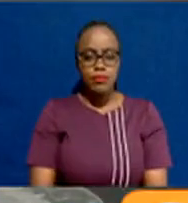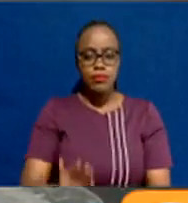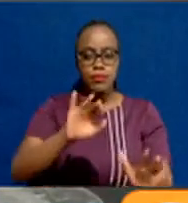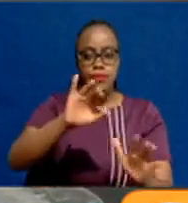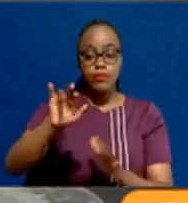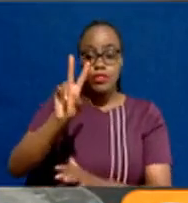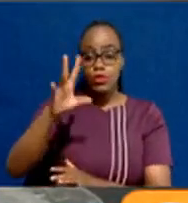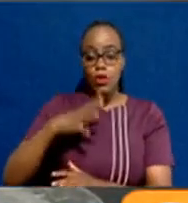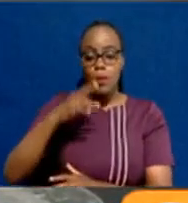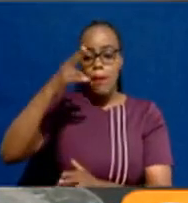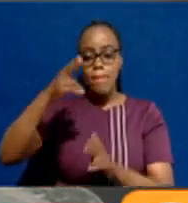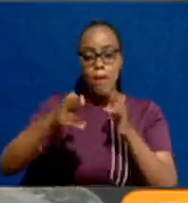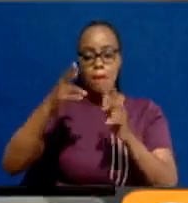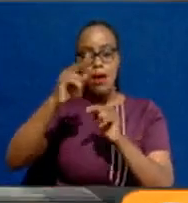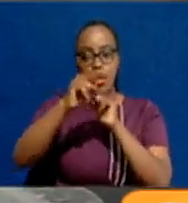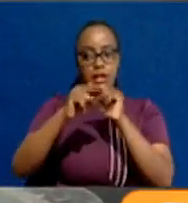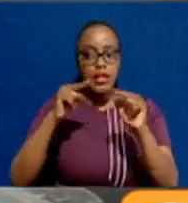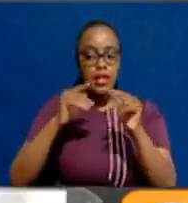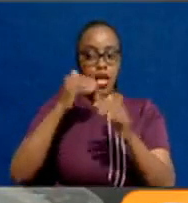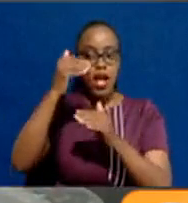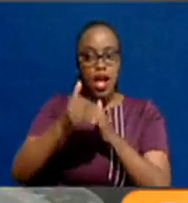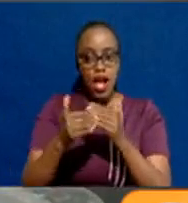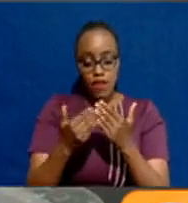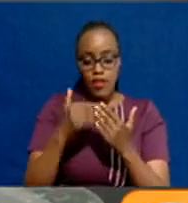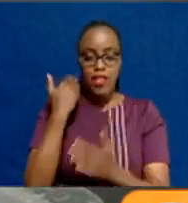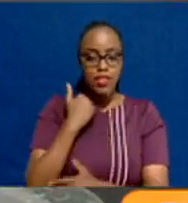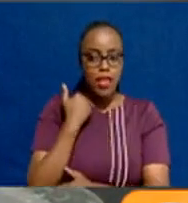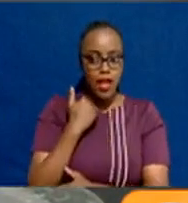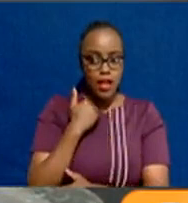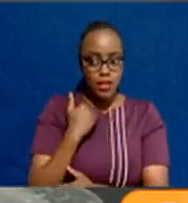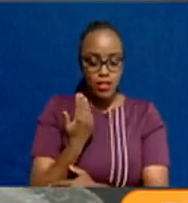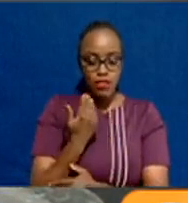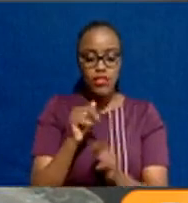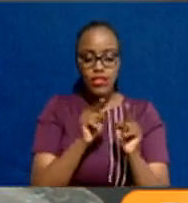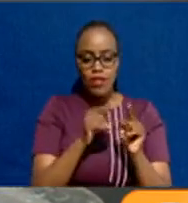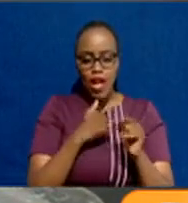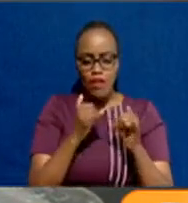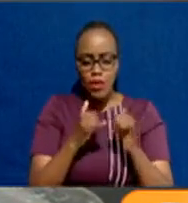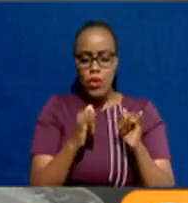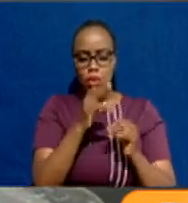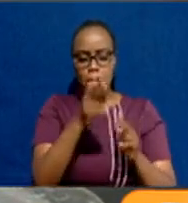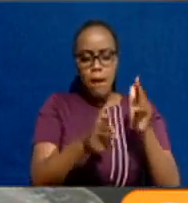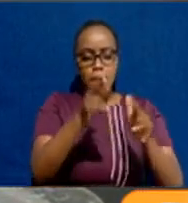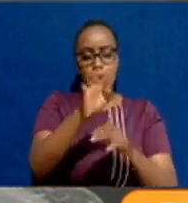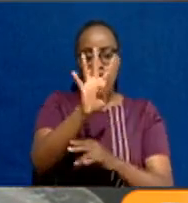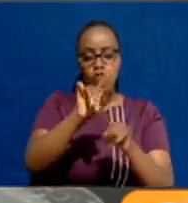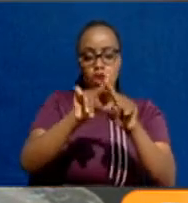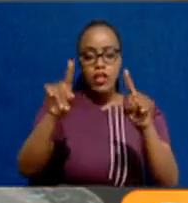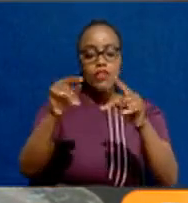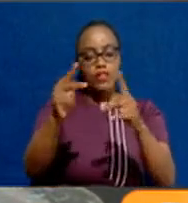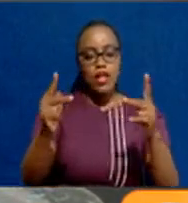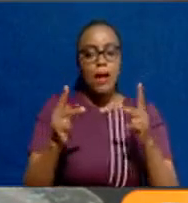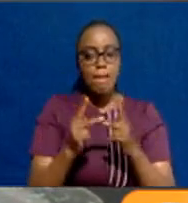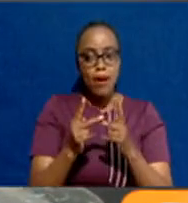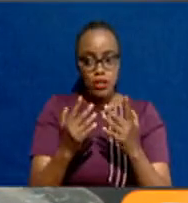Now, two people have been shot and killed after armed bandits staged daring attacks in four different areas